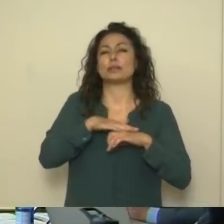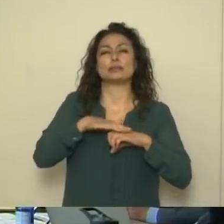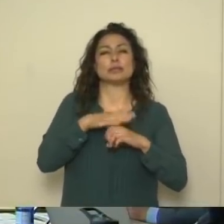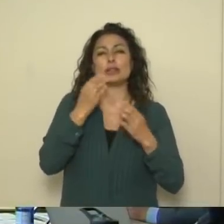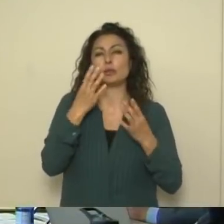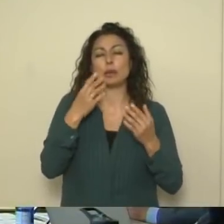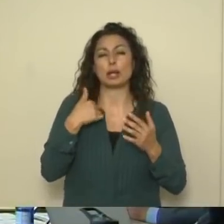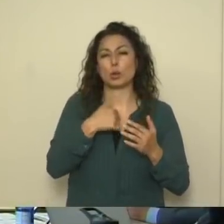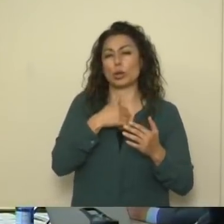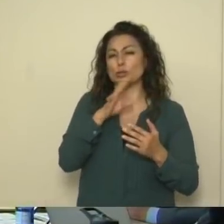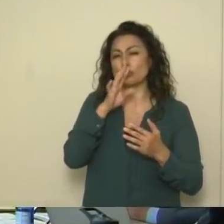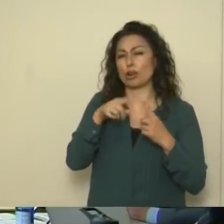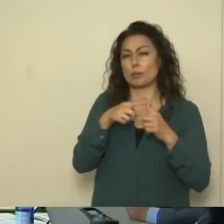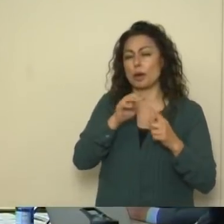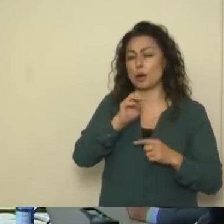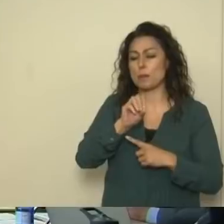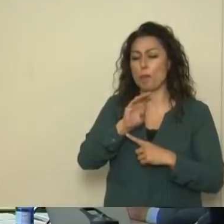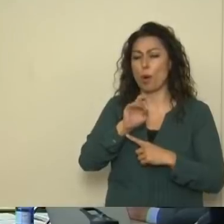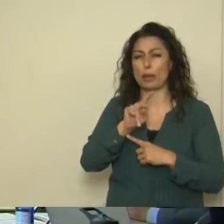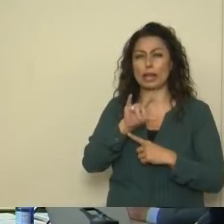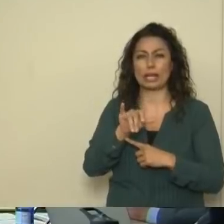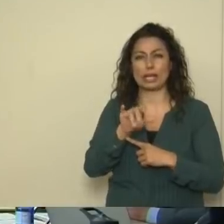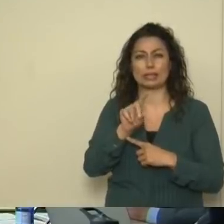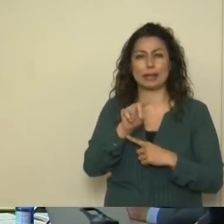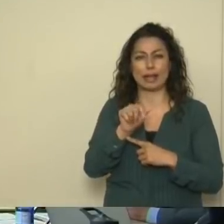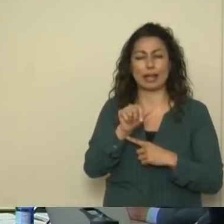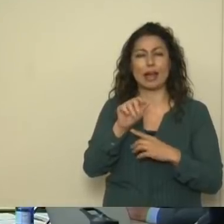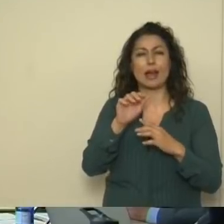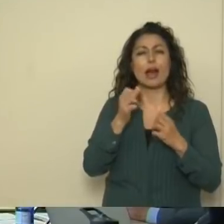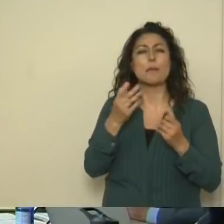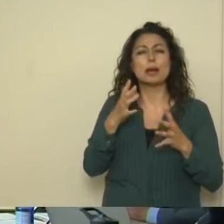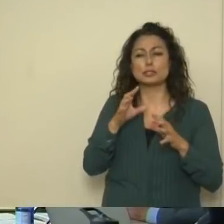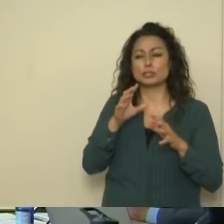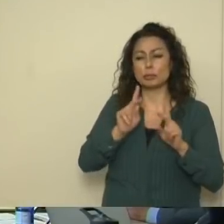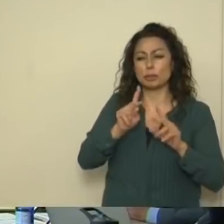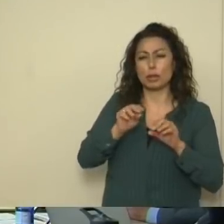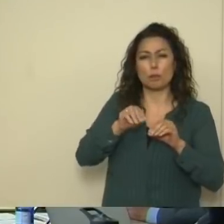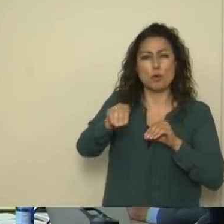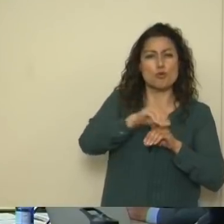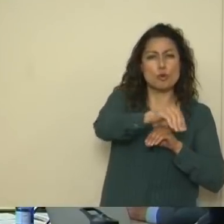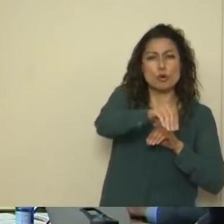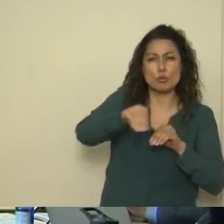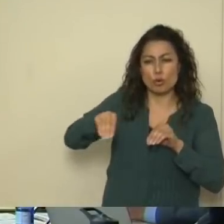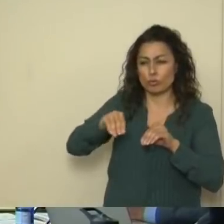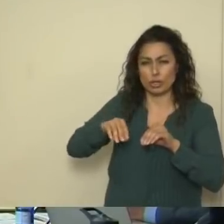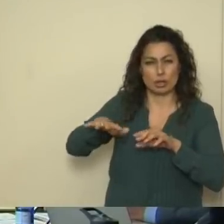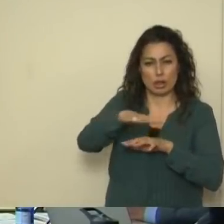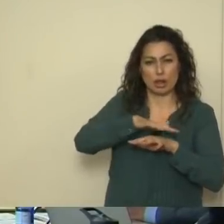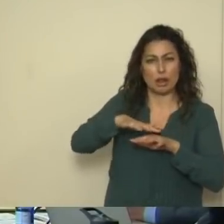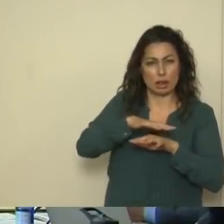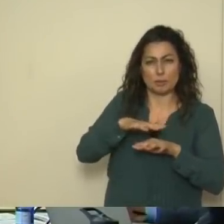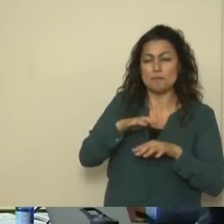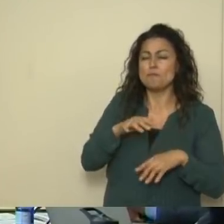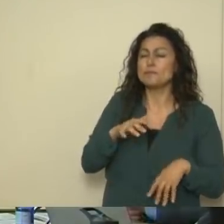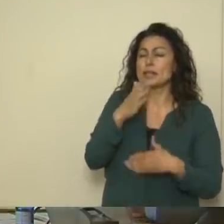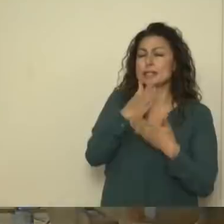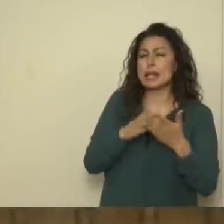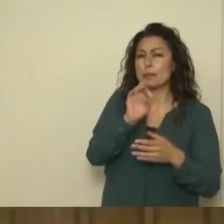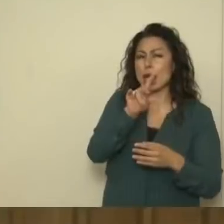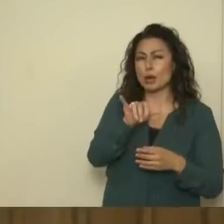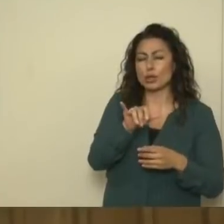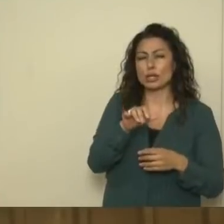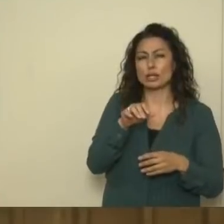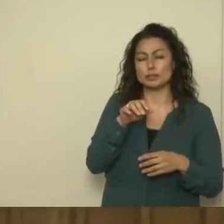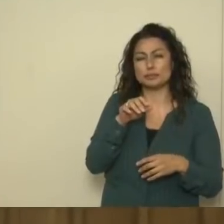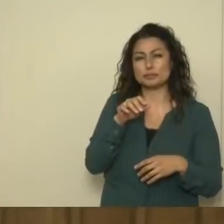mobility data, another source of mobility data the other day, and in some counties, G.